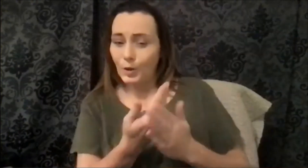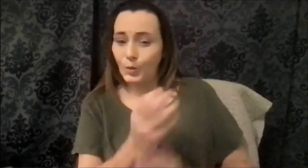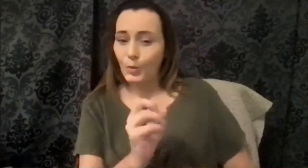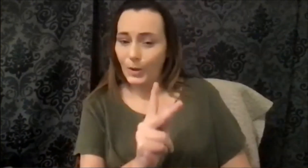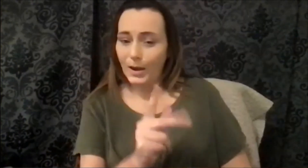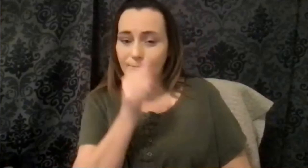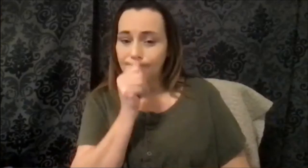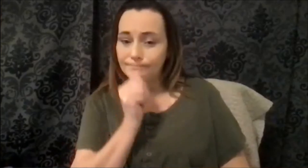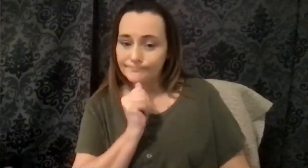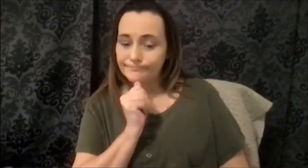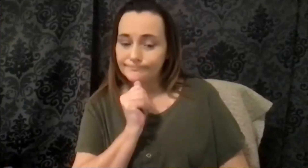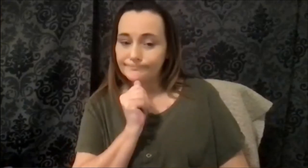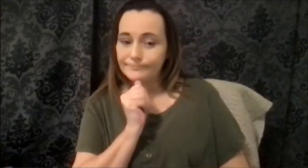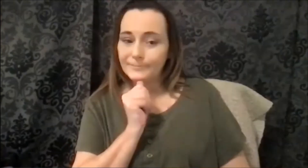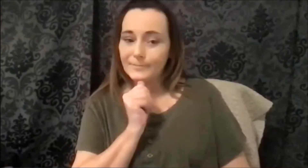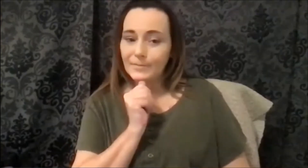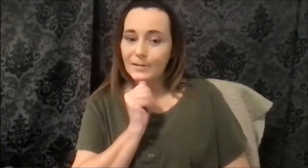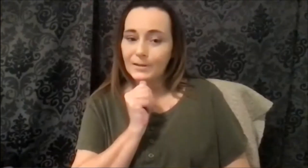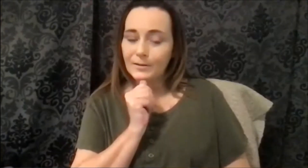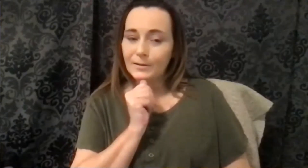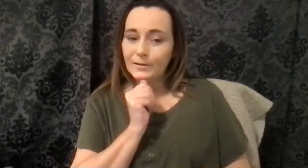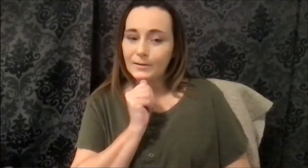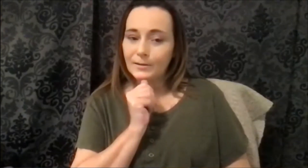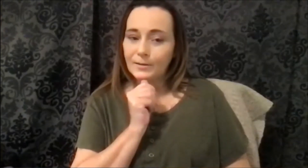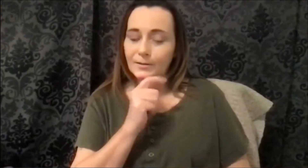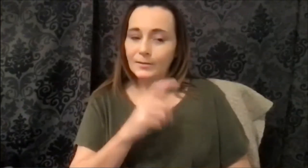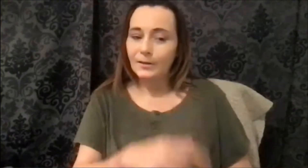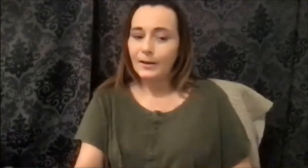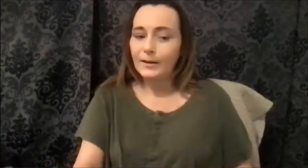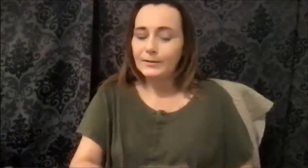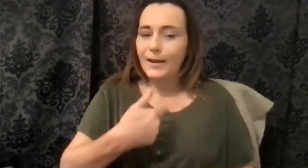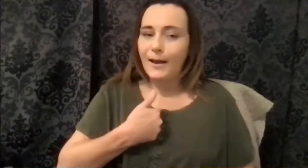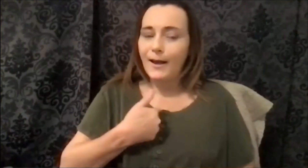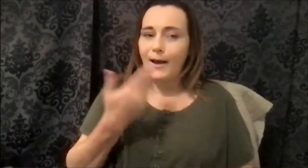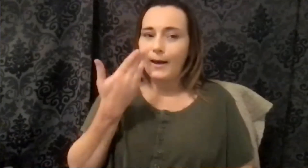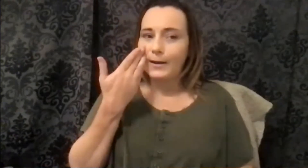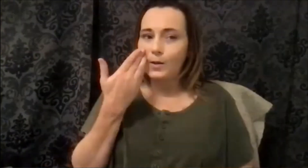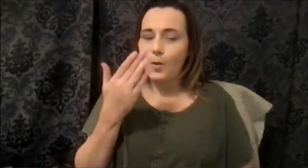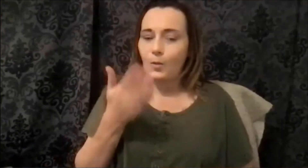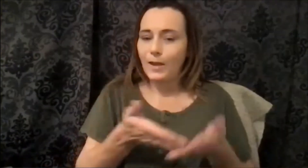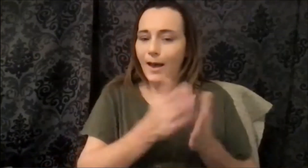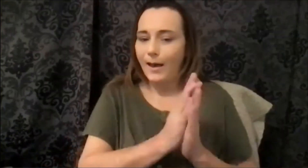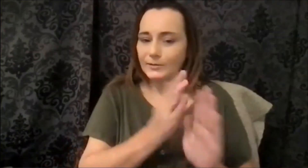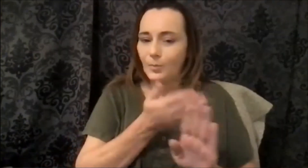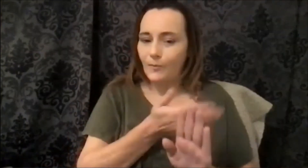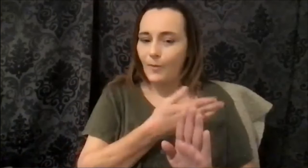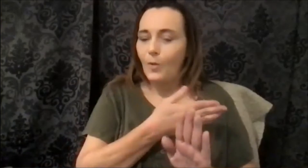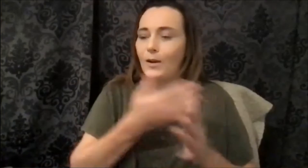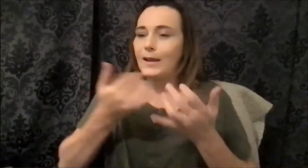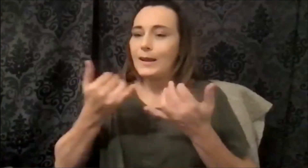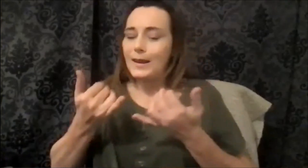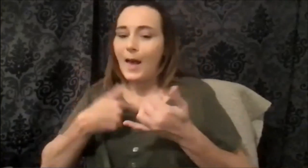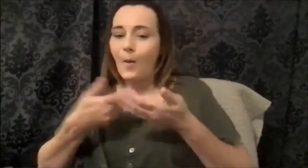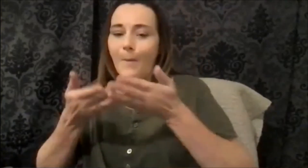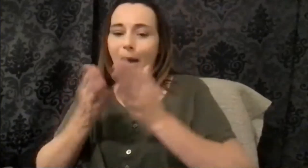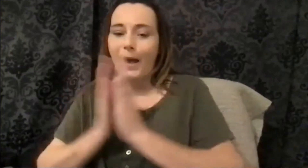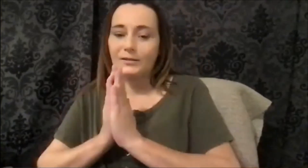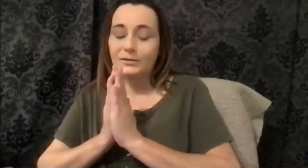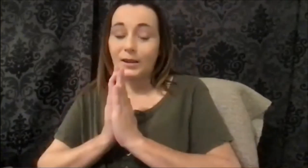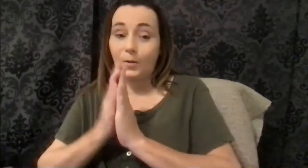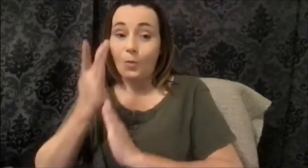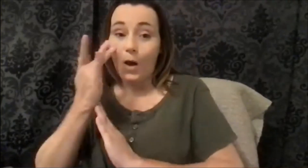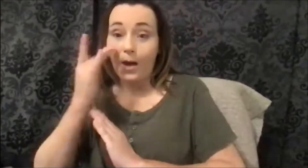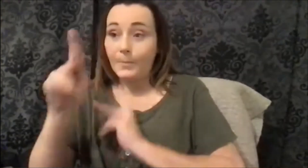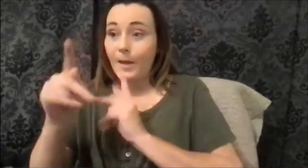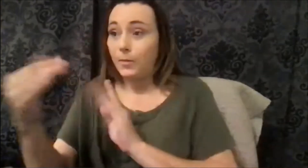me. I was taught early in recovery that if I didn't know to ask, so I'm asking because we're being asked. So